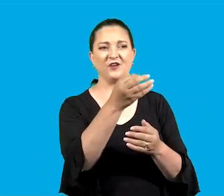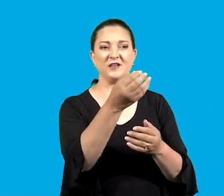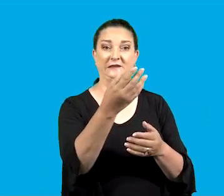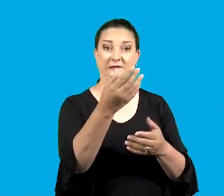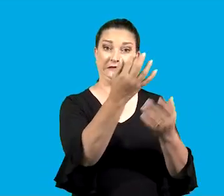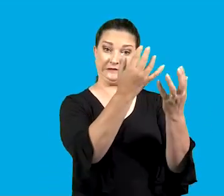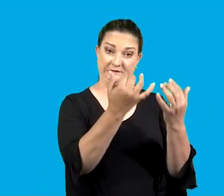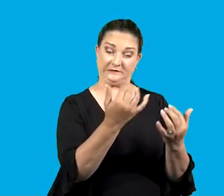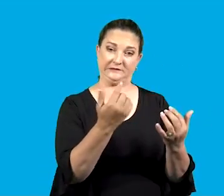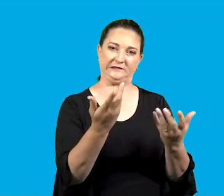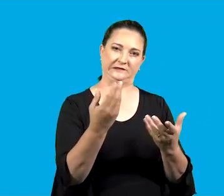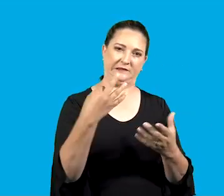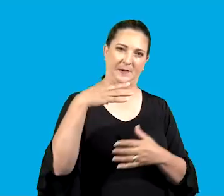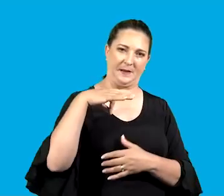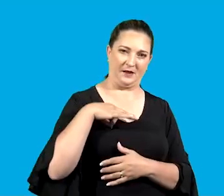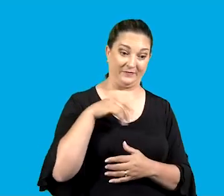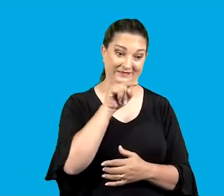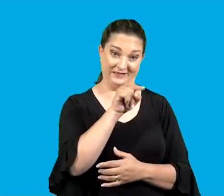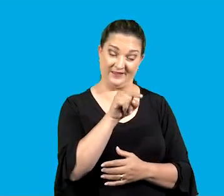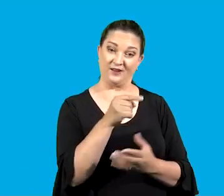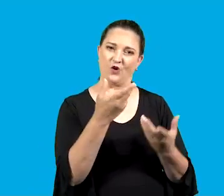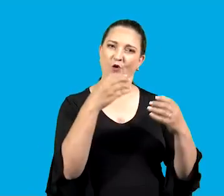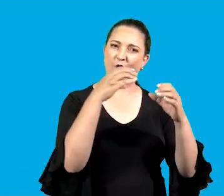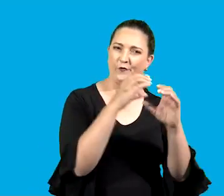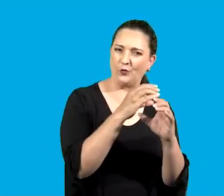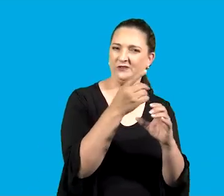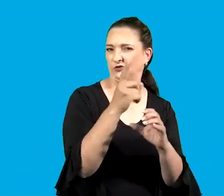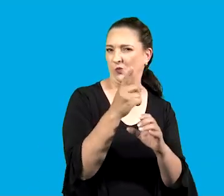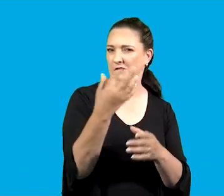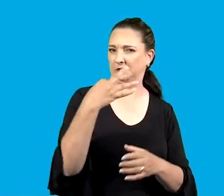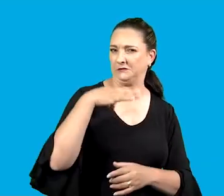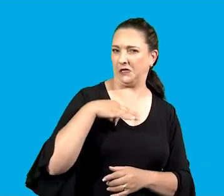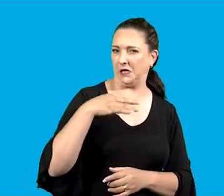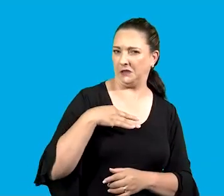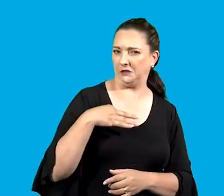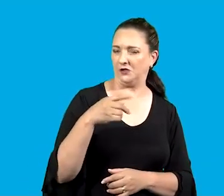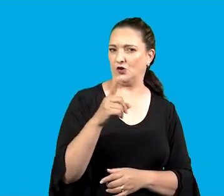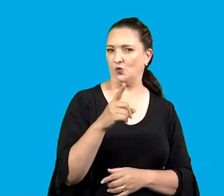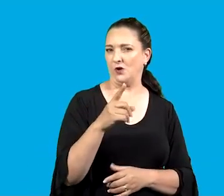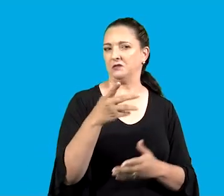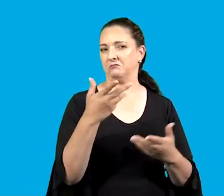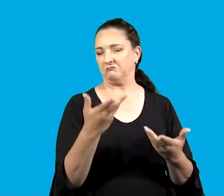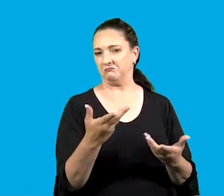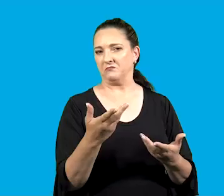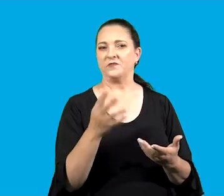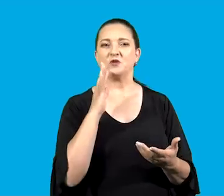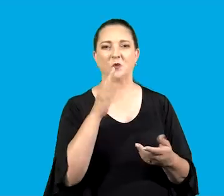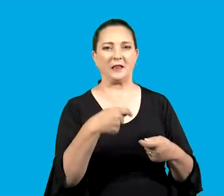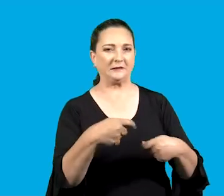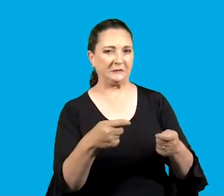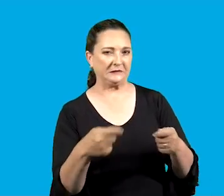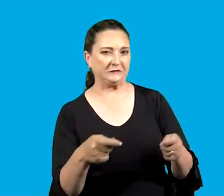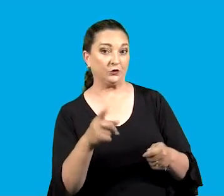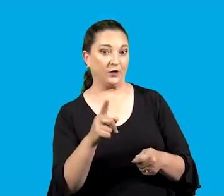financial document that focuses at an entity's expected income and expenses for a future